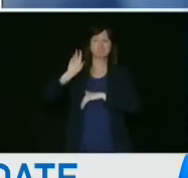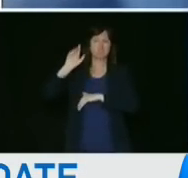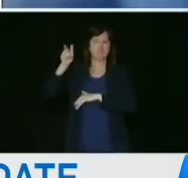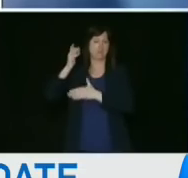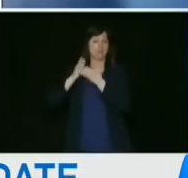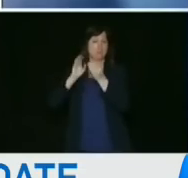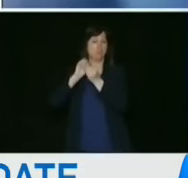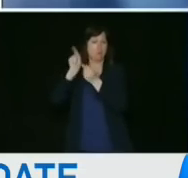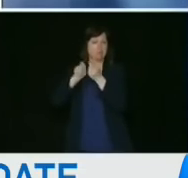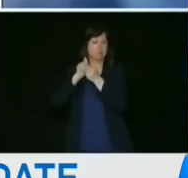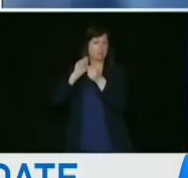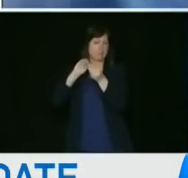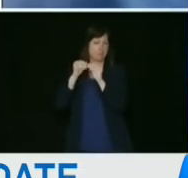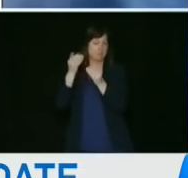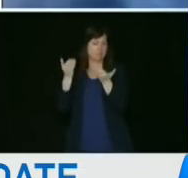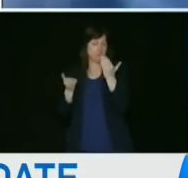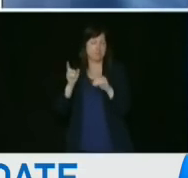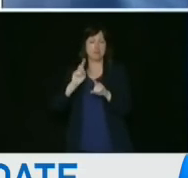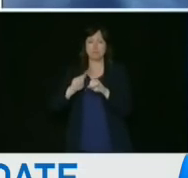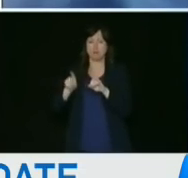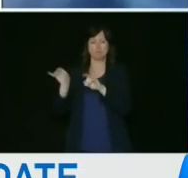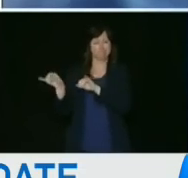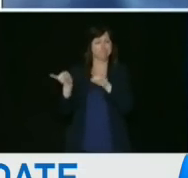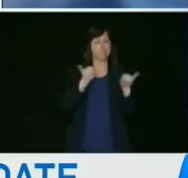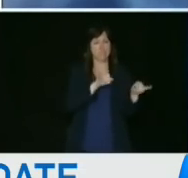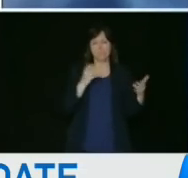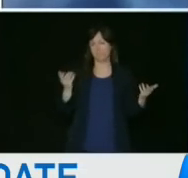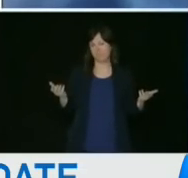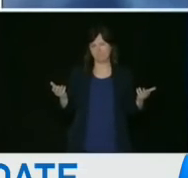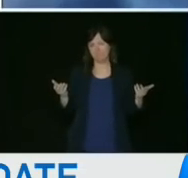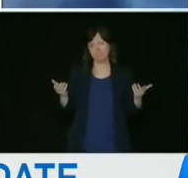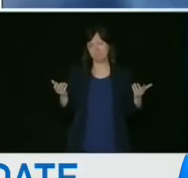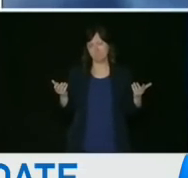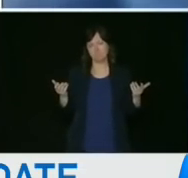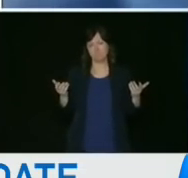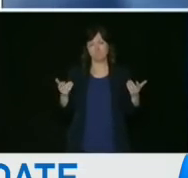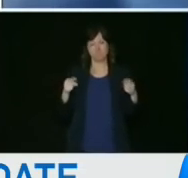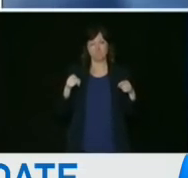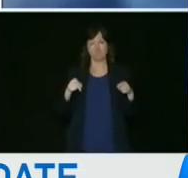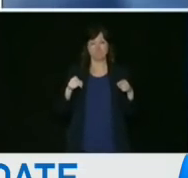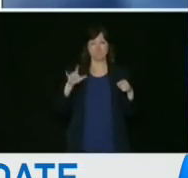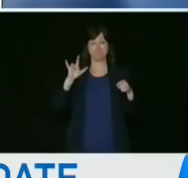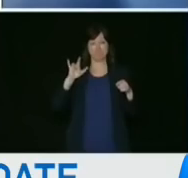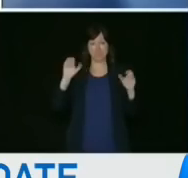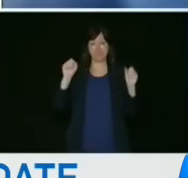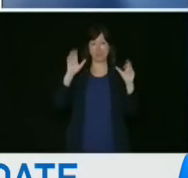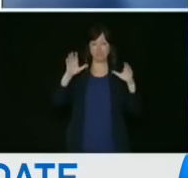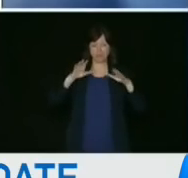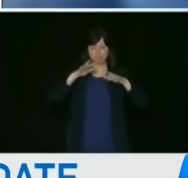figures or more exact figures, but it's the same situation. We always say it's not a crystal ball